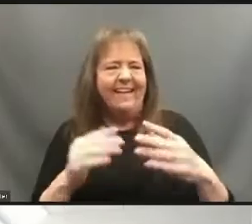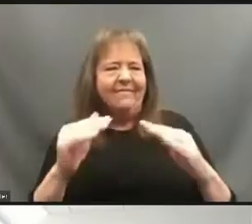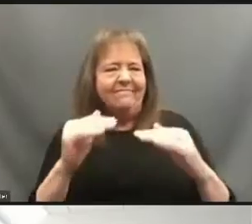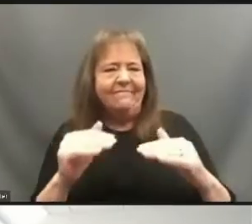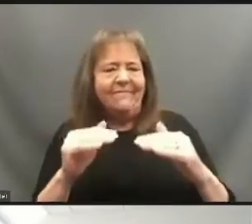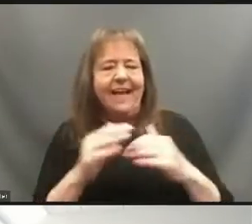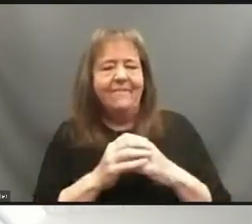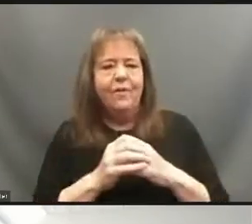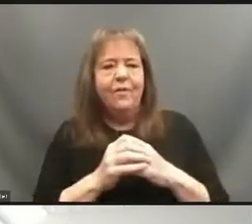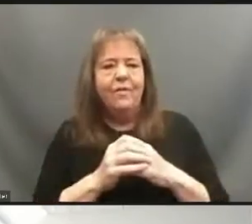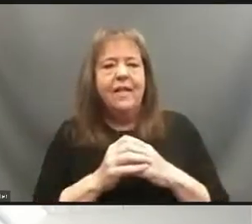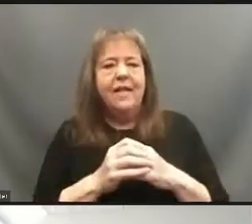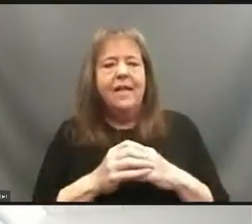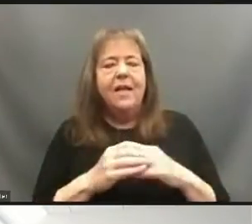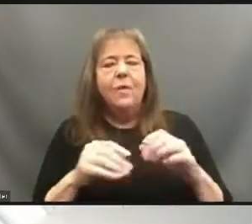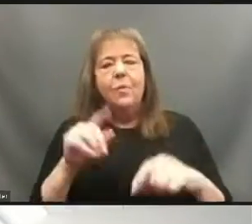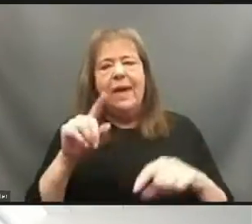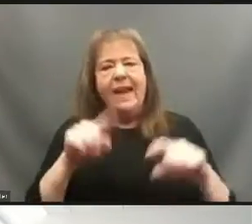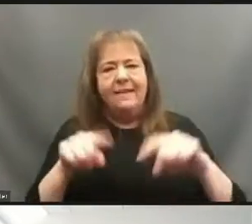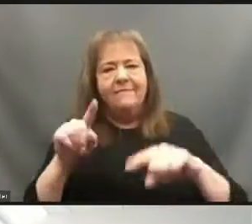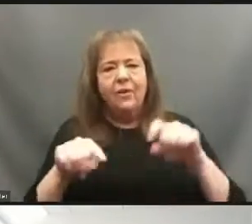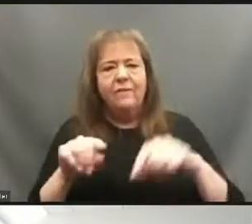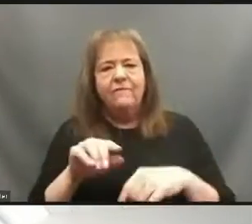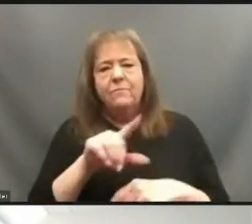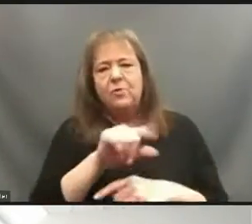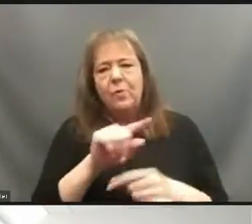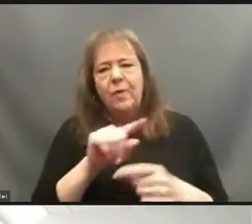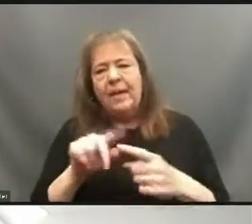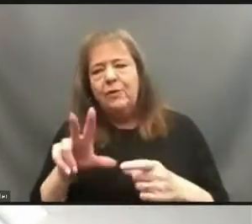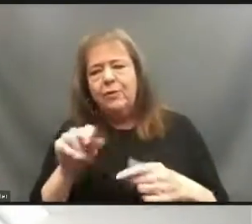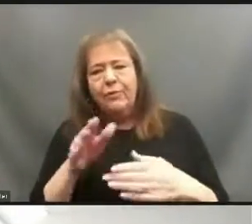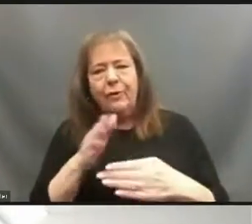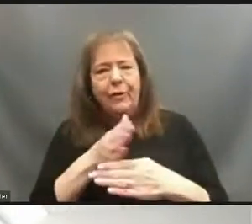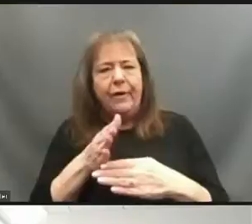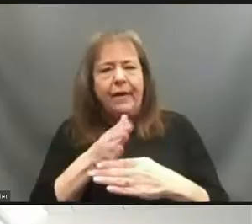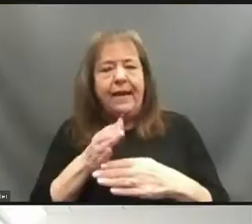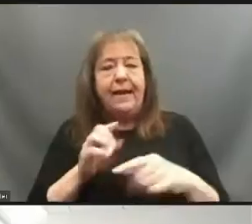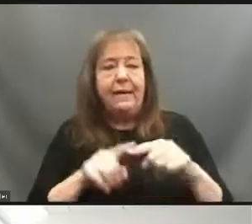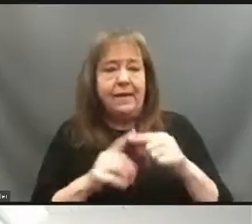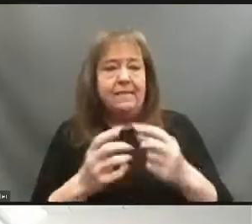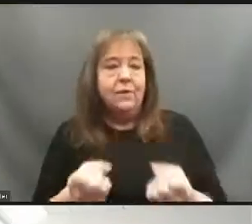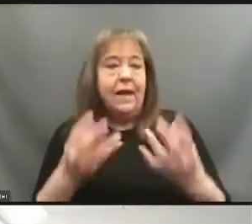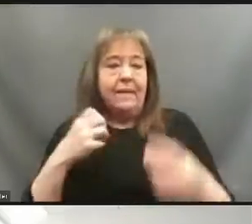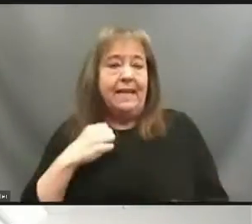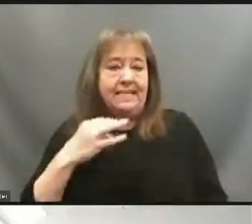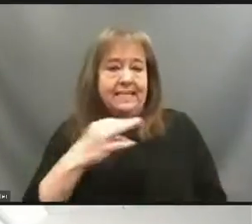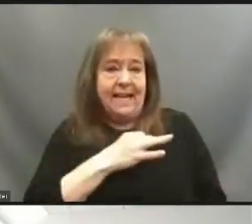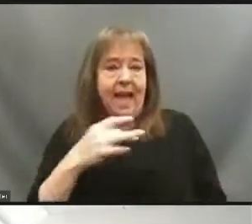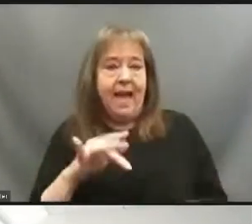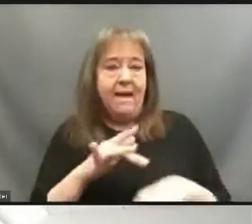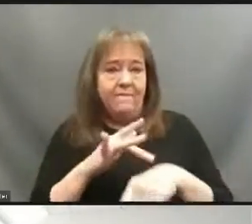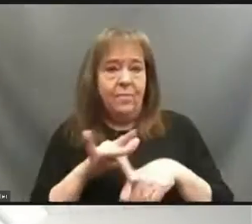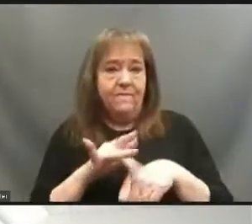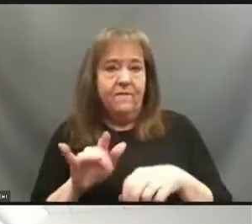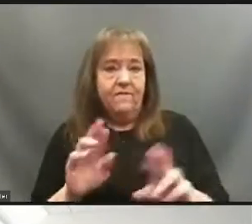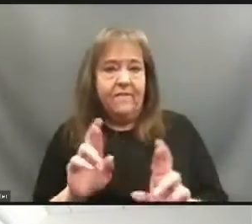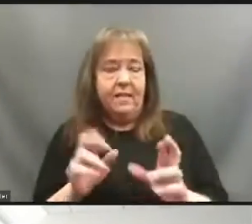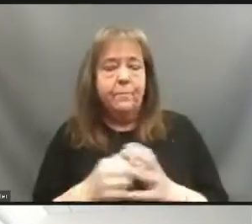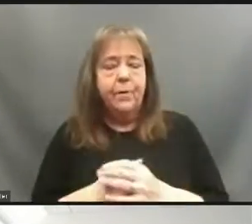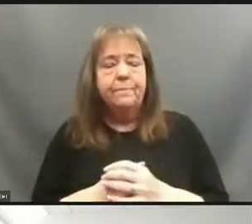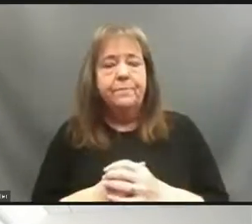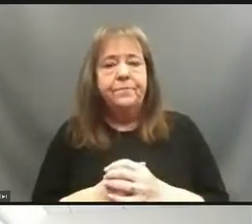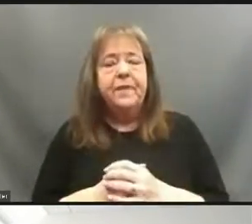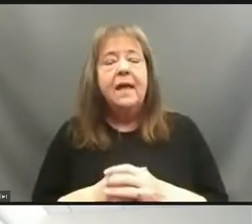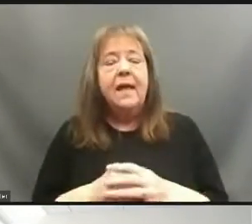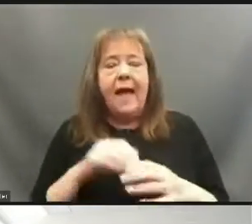vary the bed availability from 20 to 30 beds, depending upon staffing there, which we can have ICU